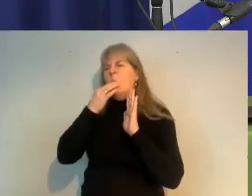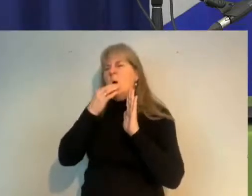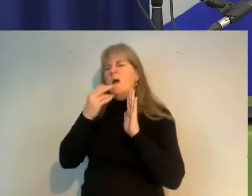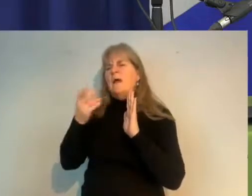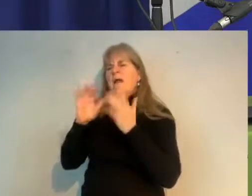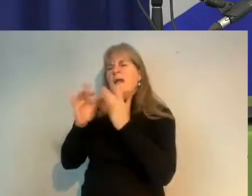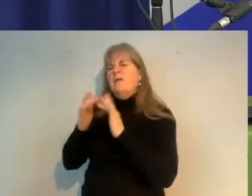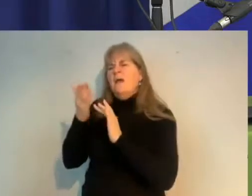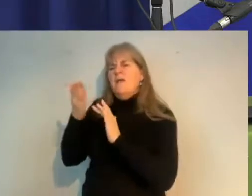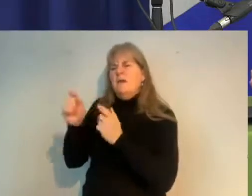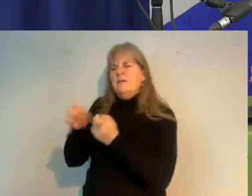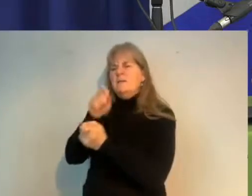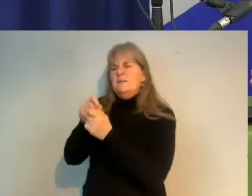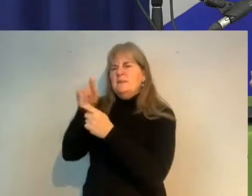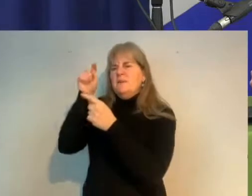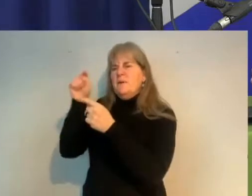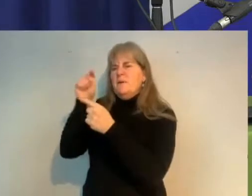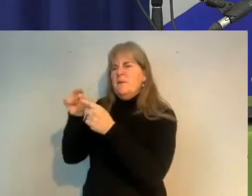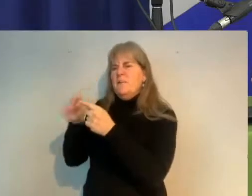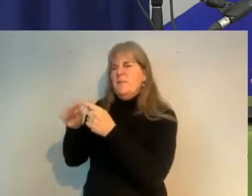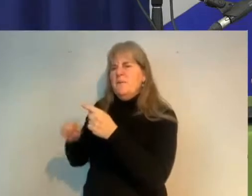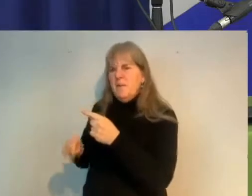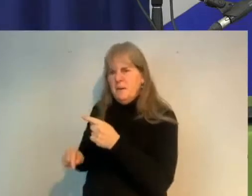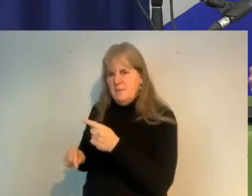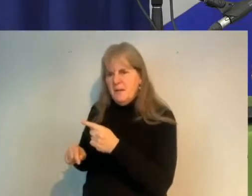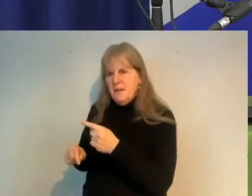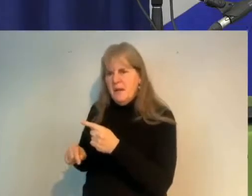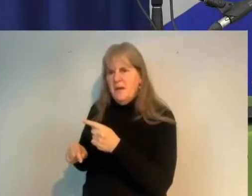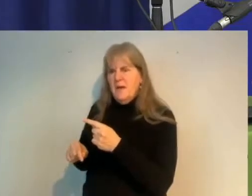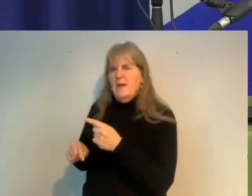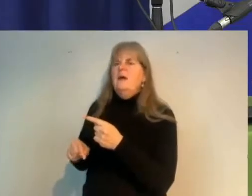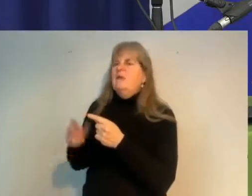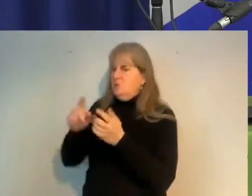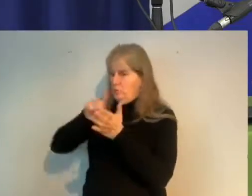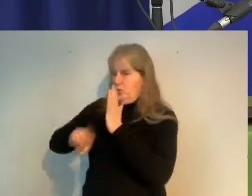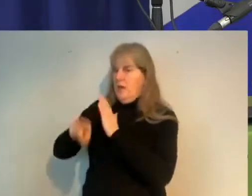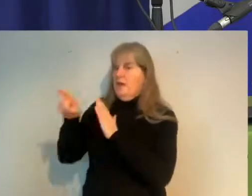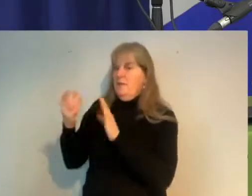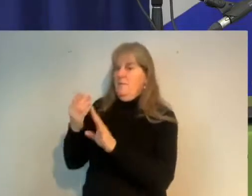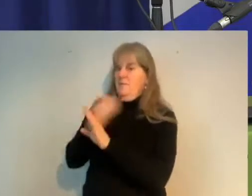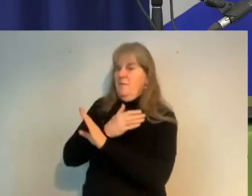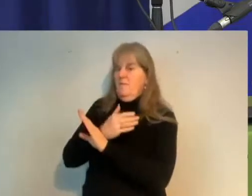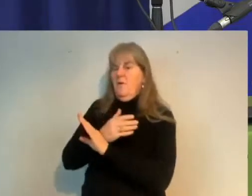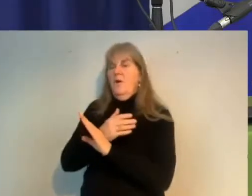through, and I urge you to check that before you seek testing.